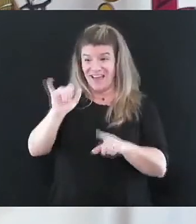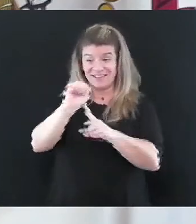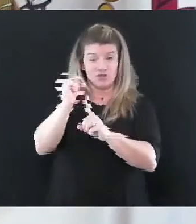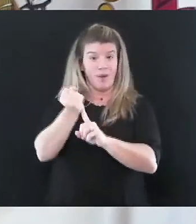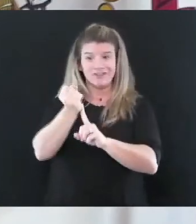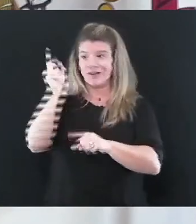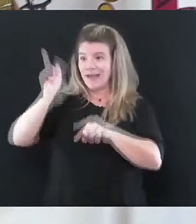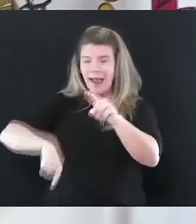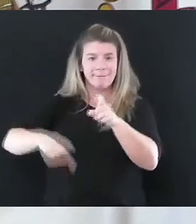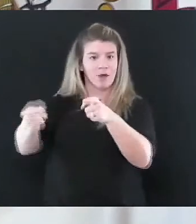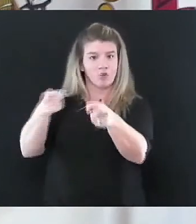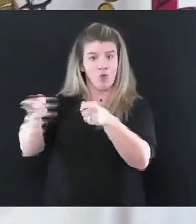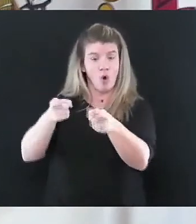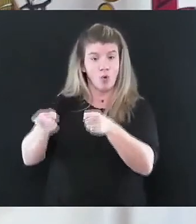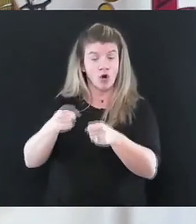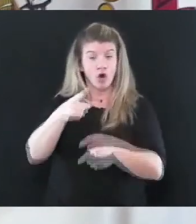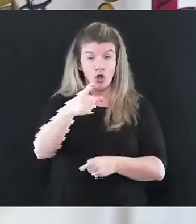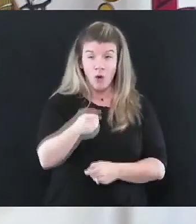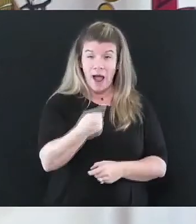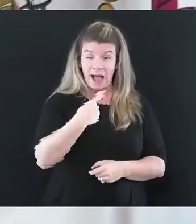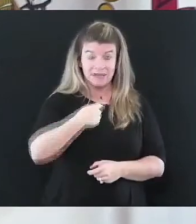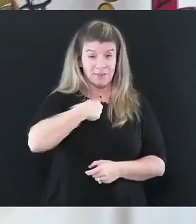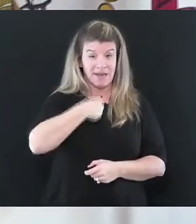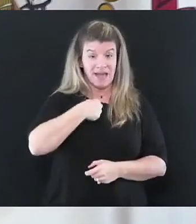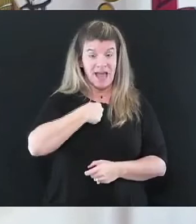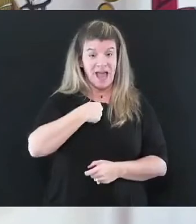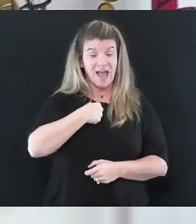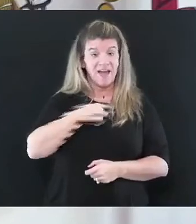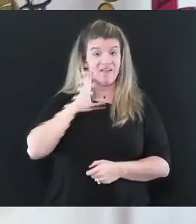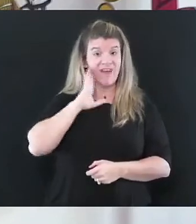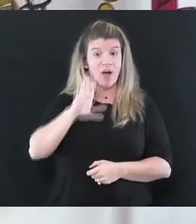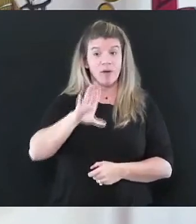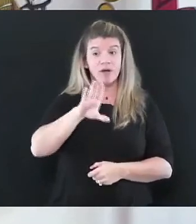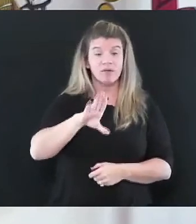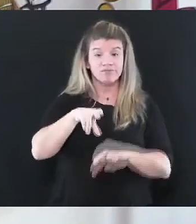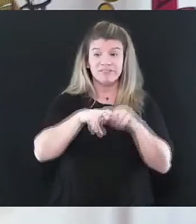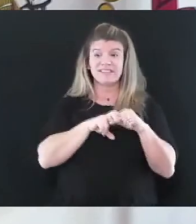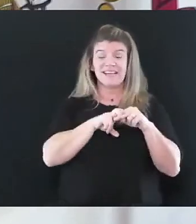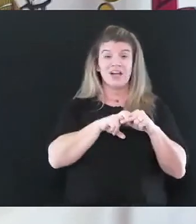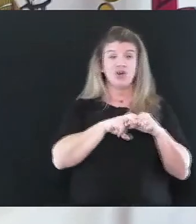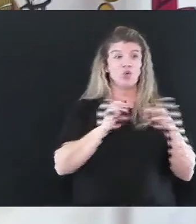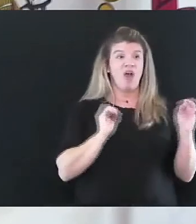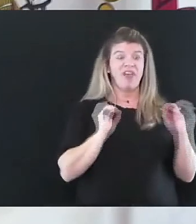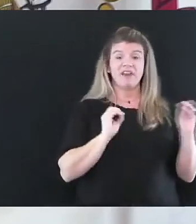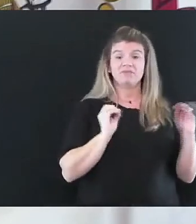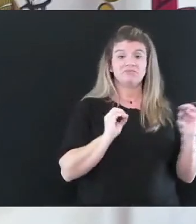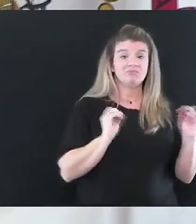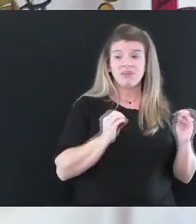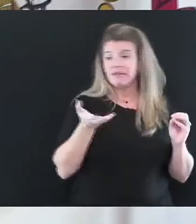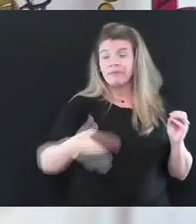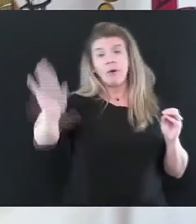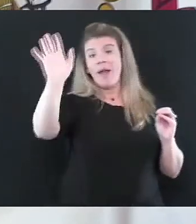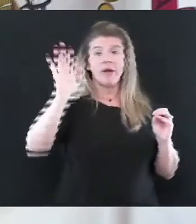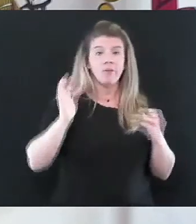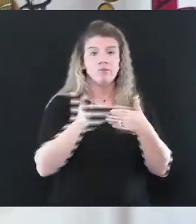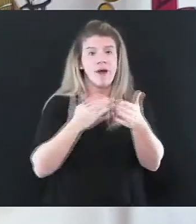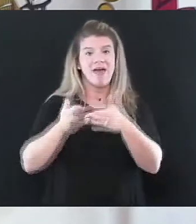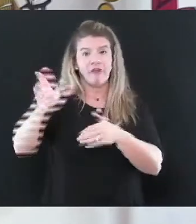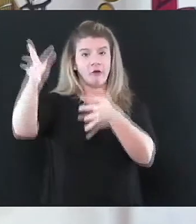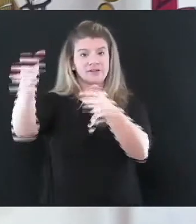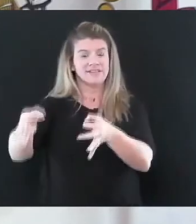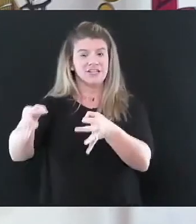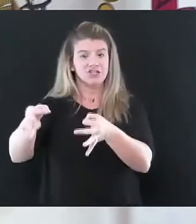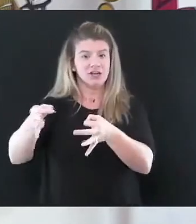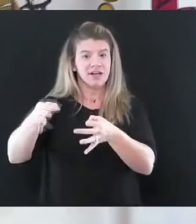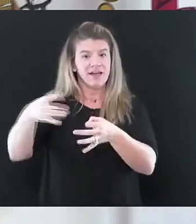situation, are you asking me, are you going to sit on the sidelines and do nothing, Justice, and let something happen that was just totally